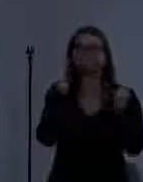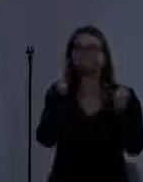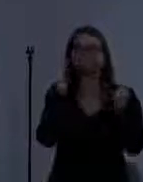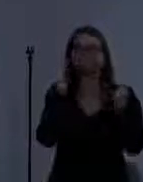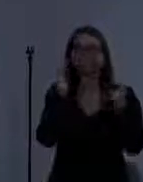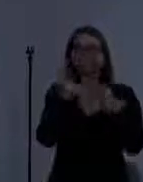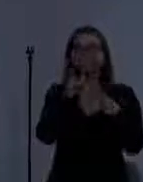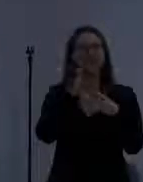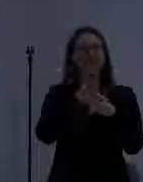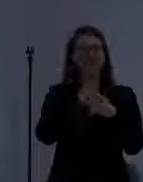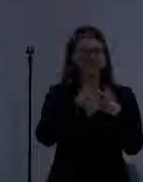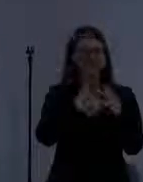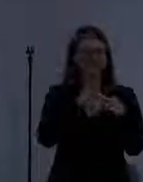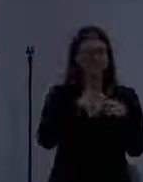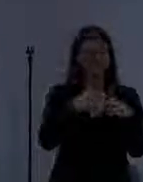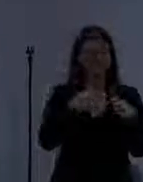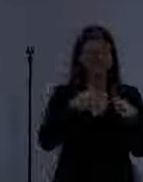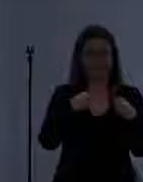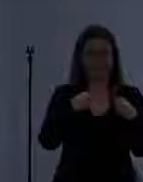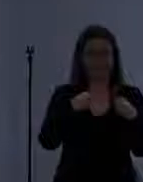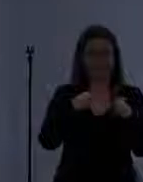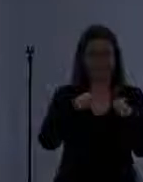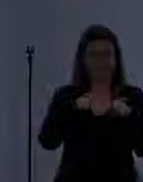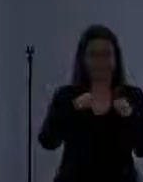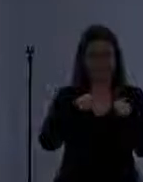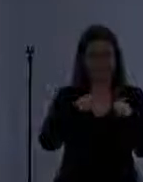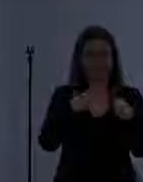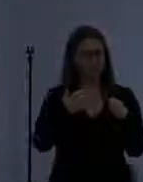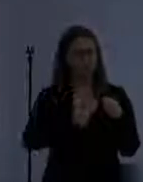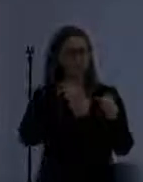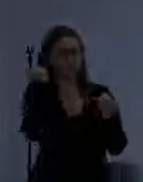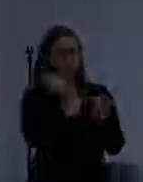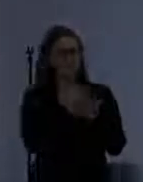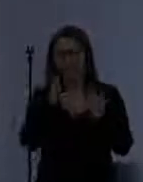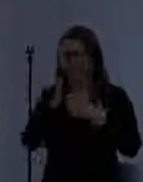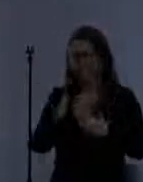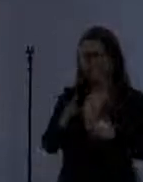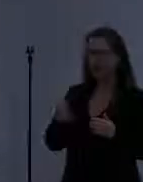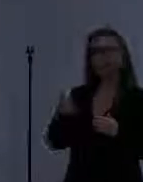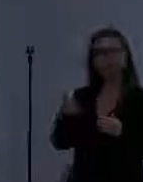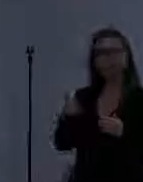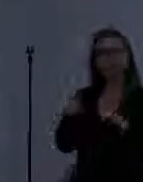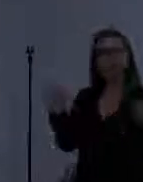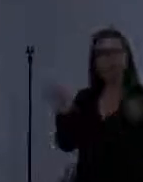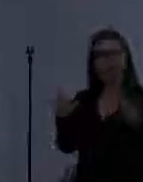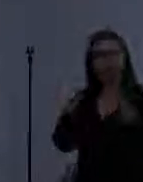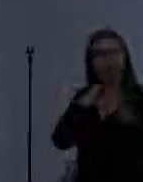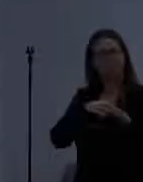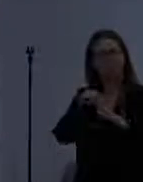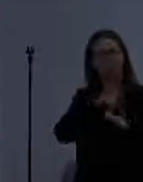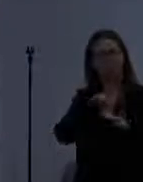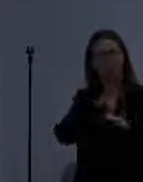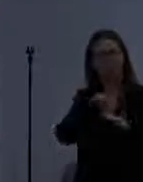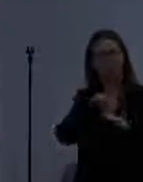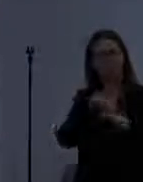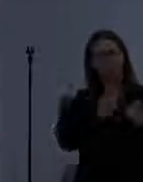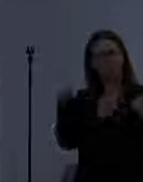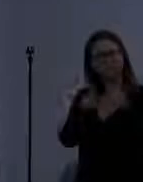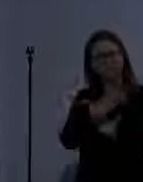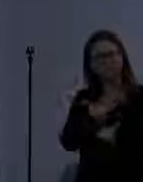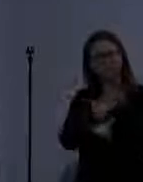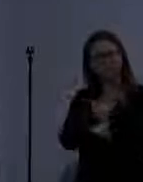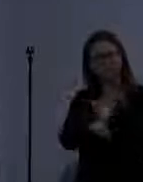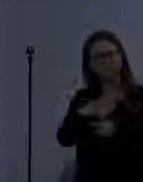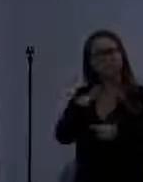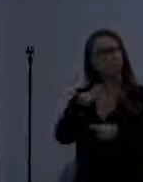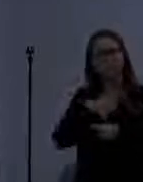getting complaints as actually a process for continuous improvement, not as a ticker box part of the